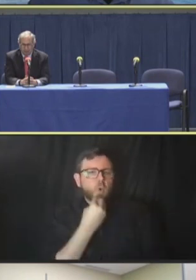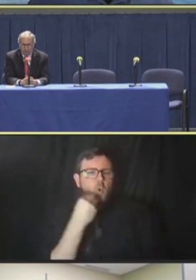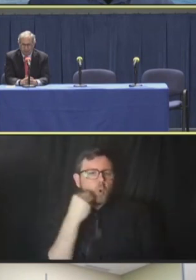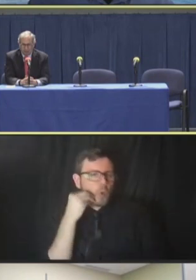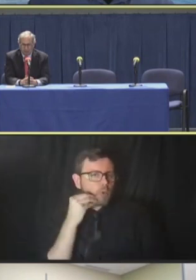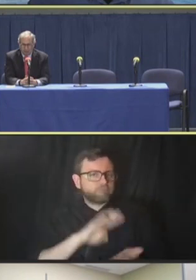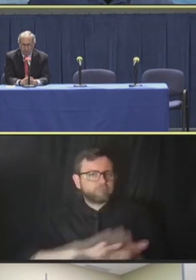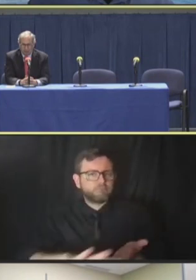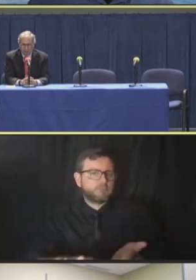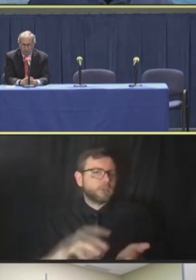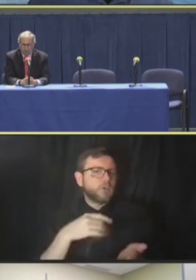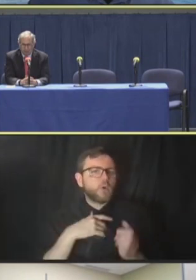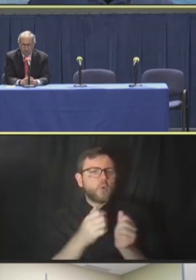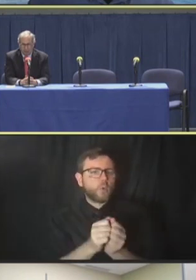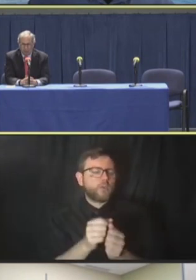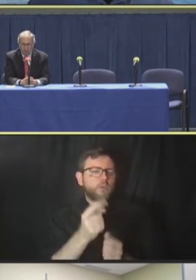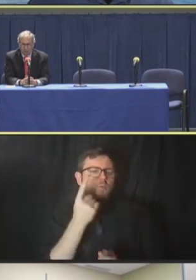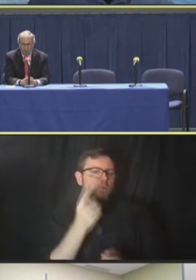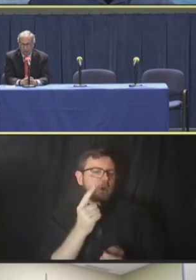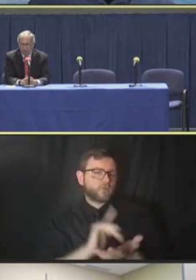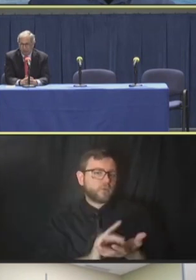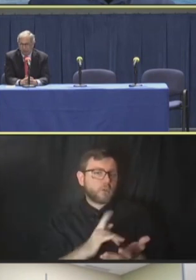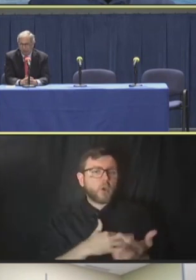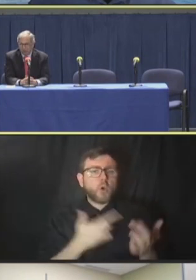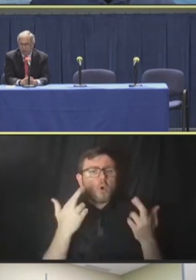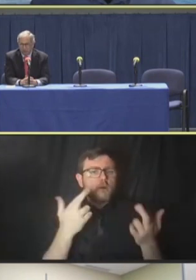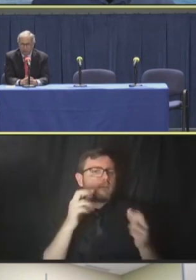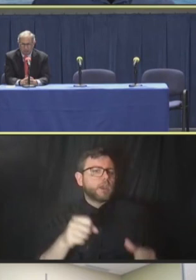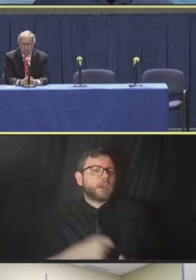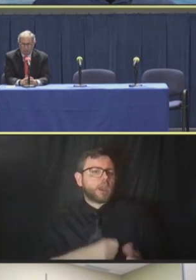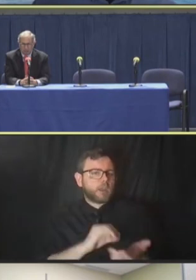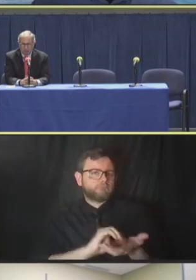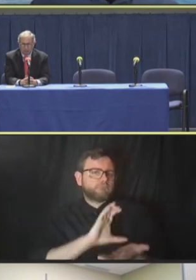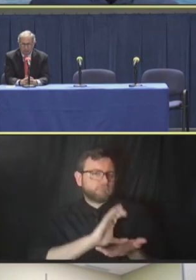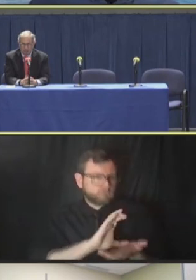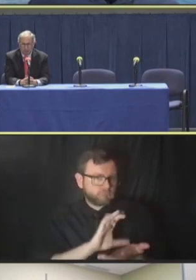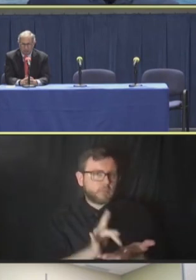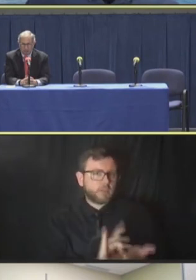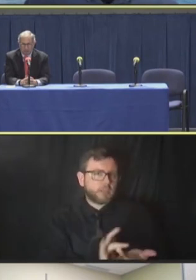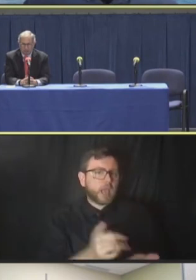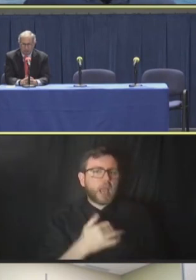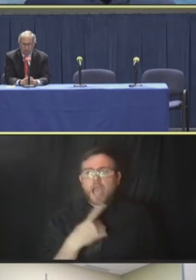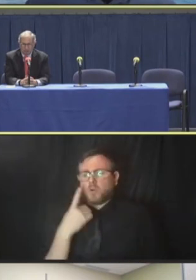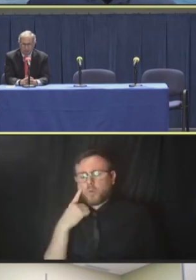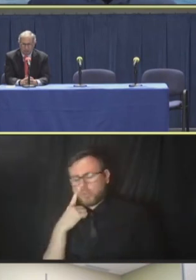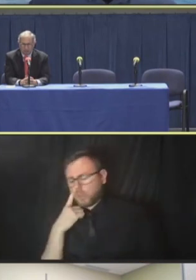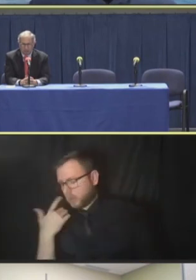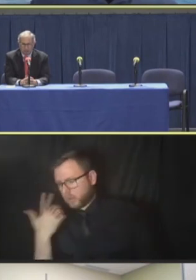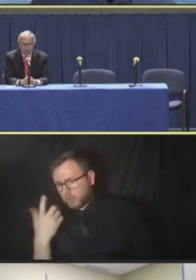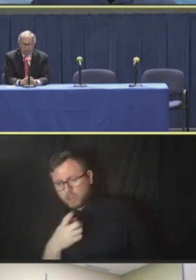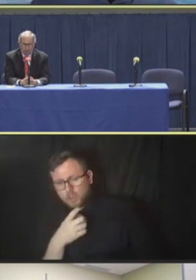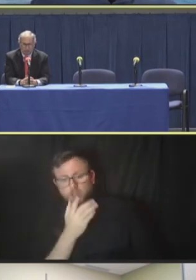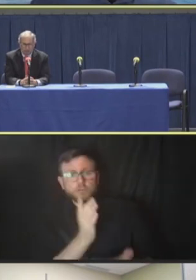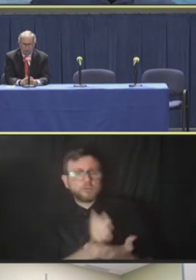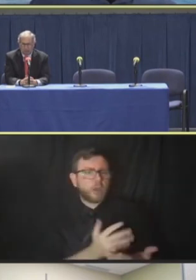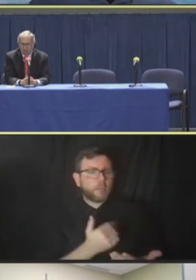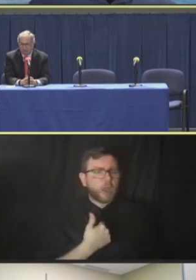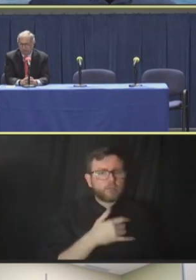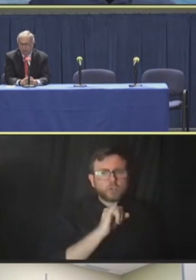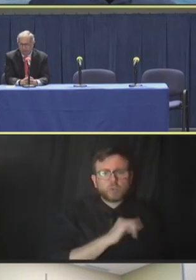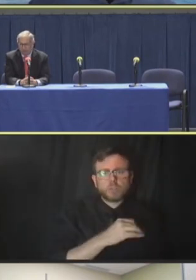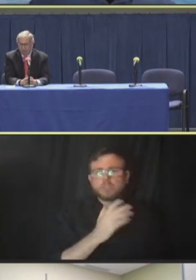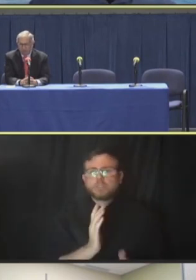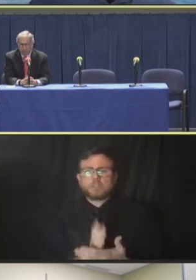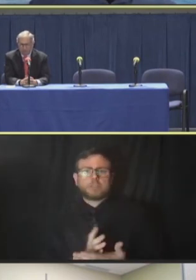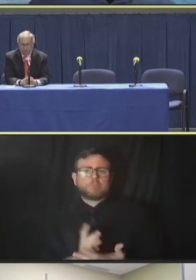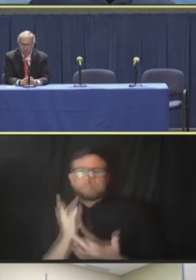and hope they're going to be able to fill the prescription and take the drug, and I don't take into consideration that some of them are insured and some of them are not insured, and